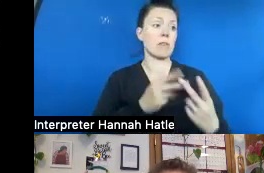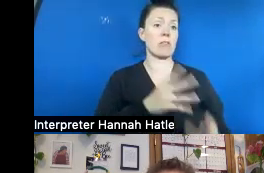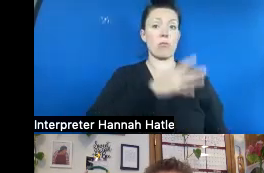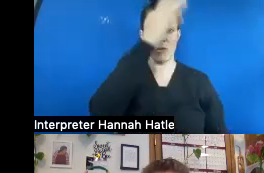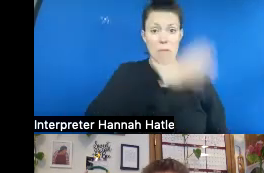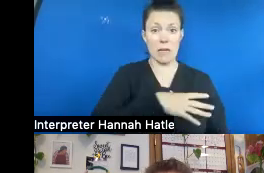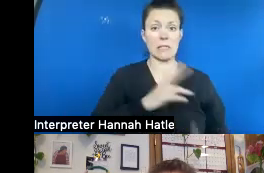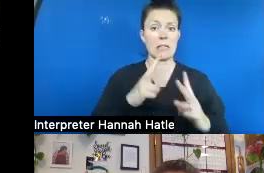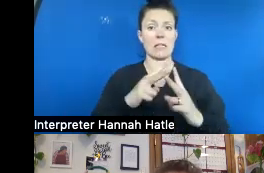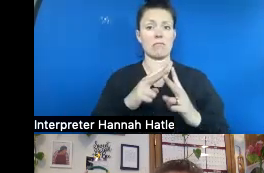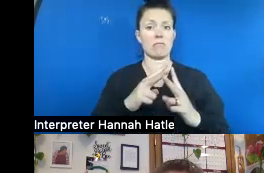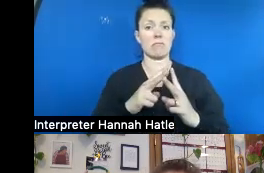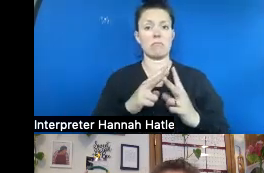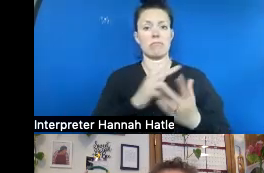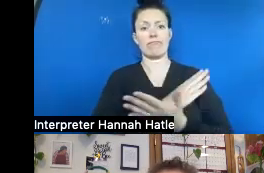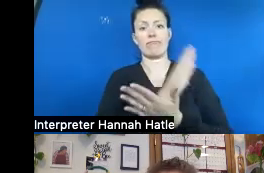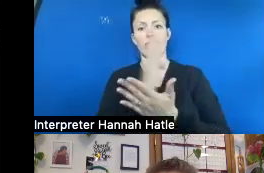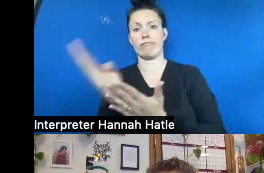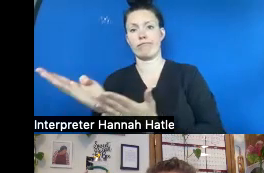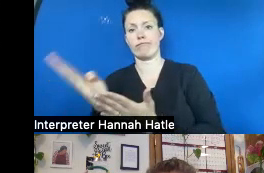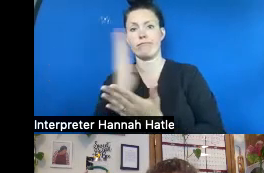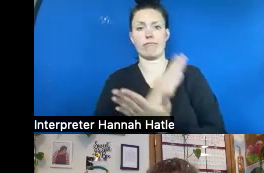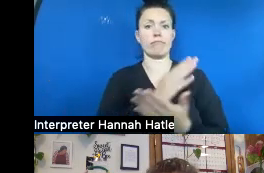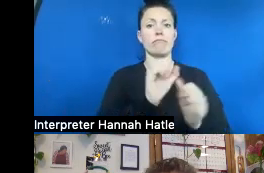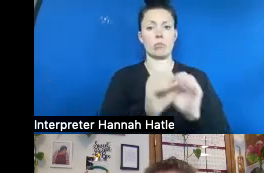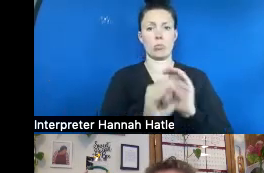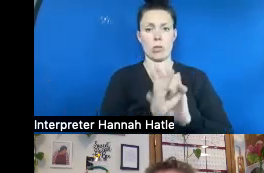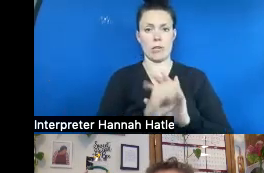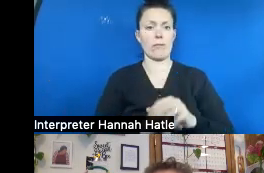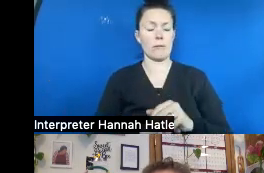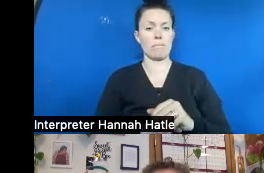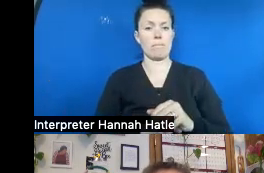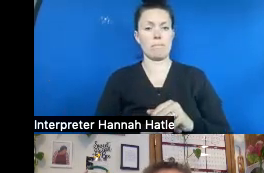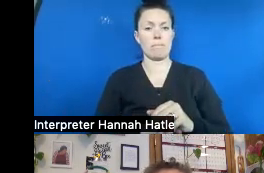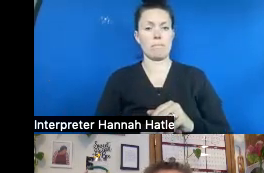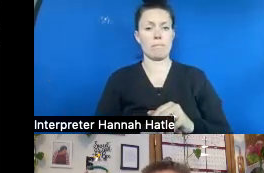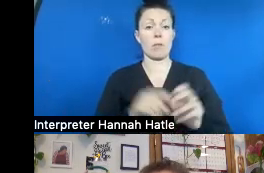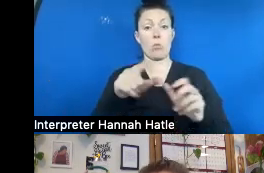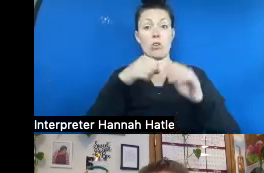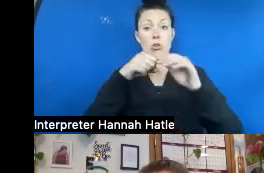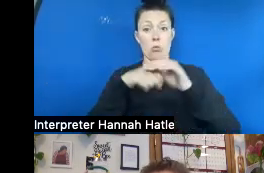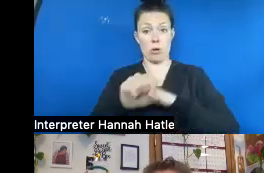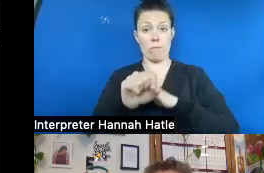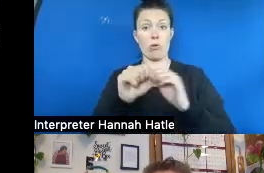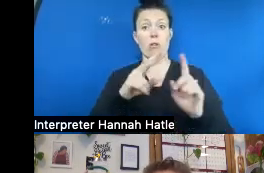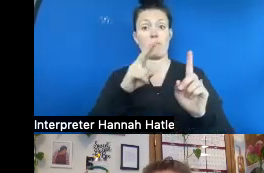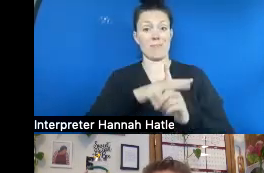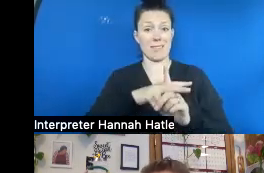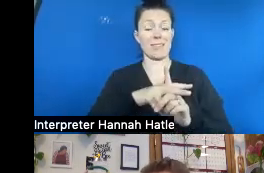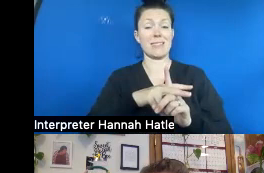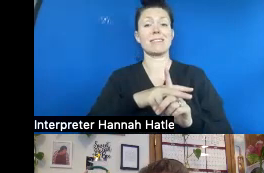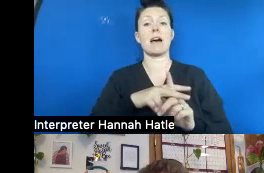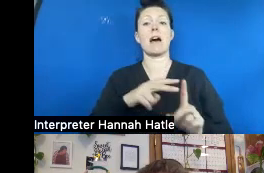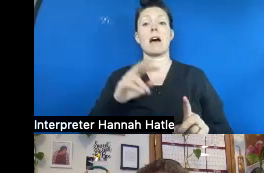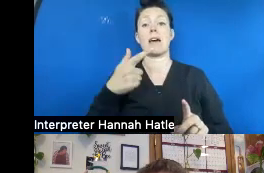spectrum, right? Our sex assigned at birth, I mean, that's a very colonial practice, right? To have to assign you